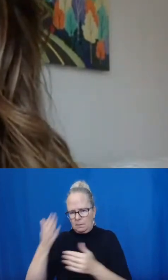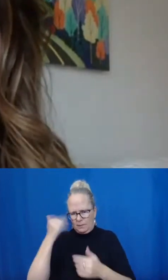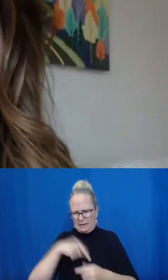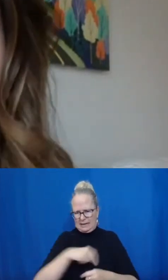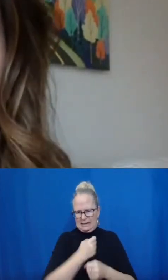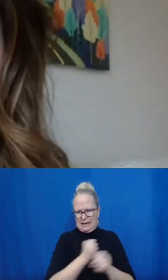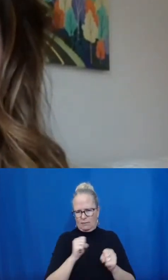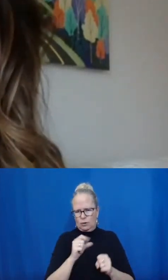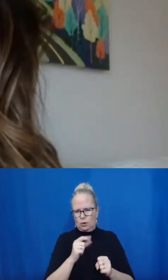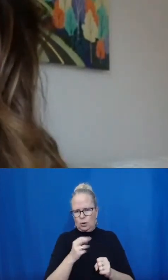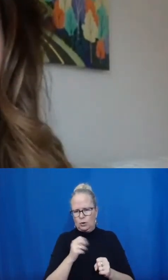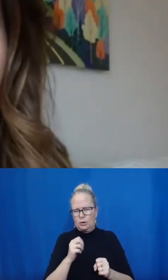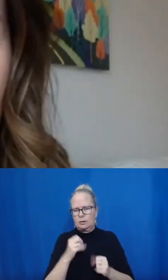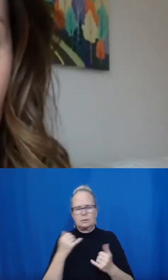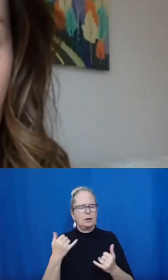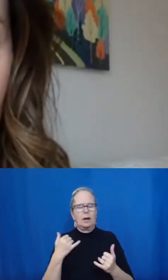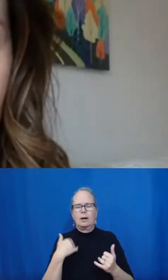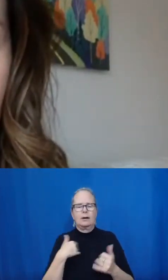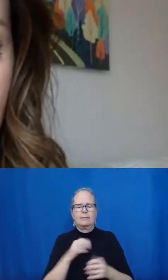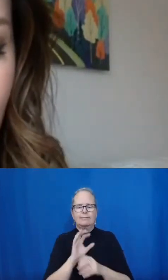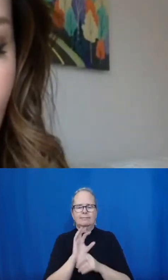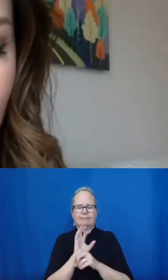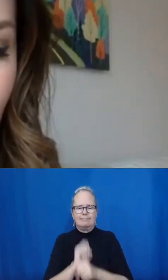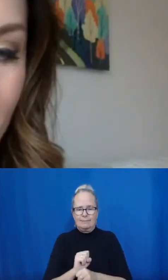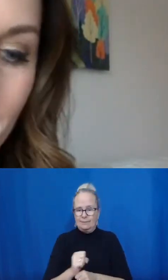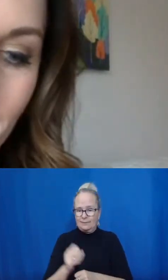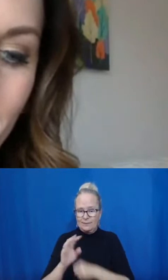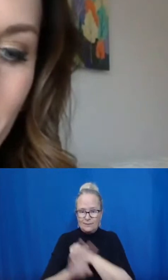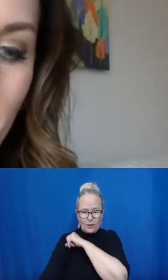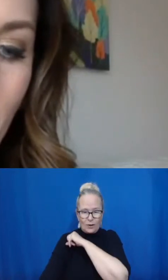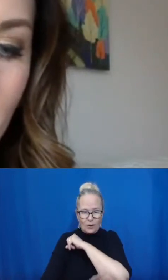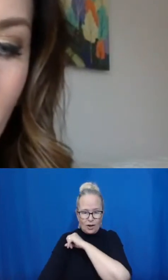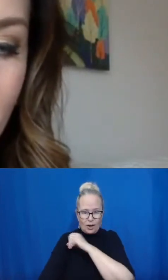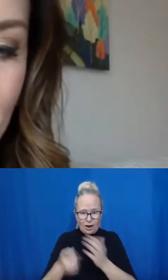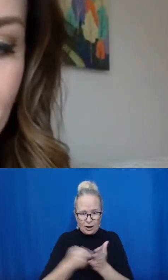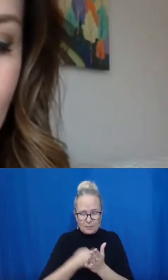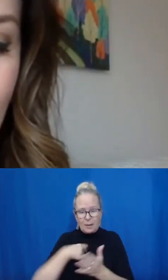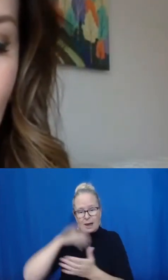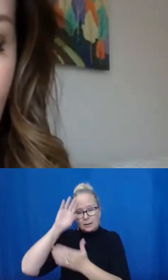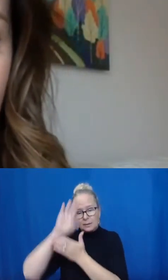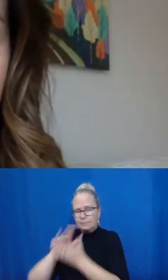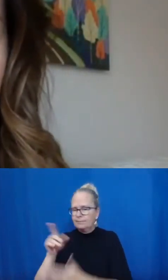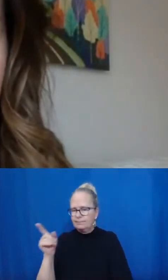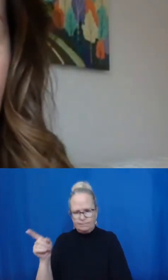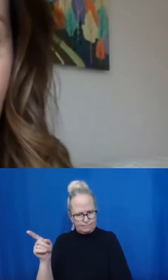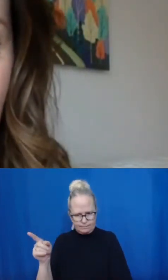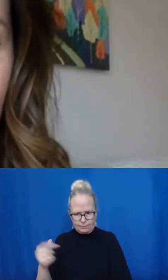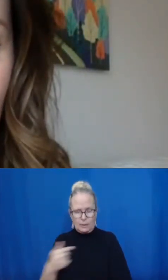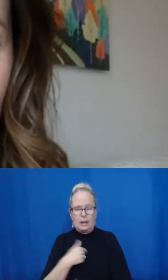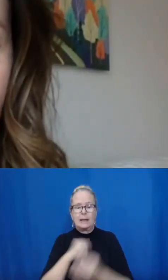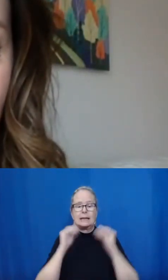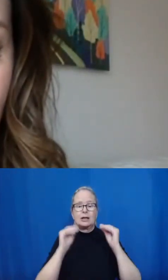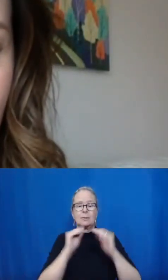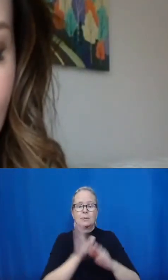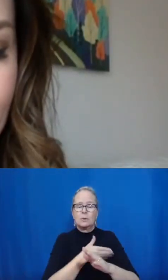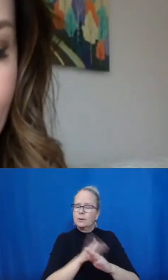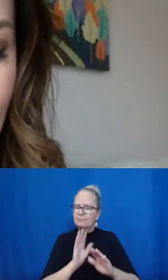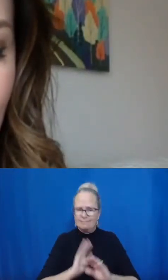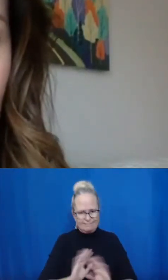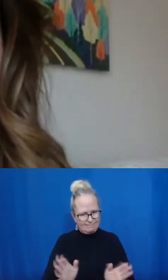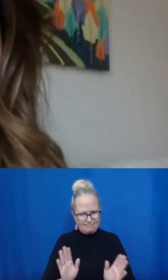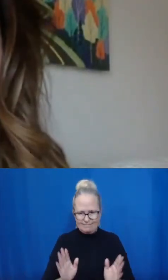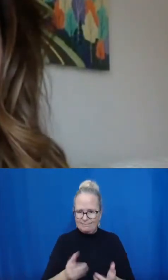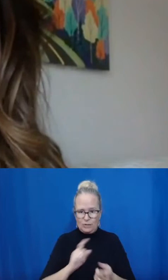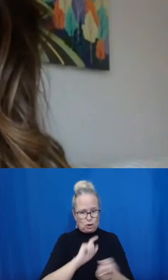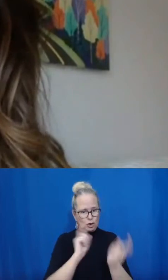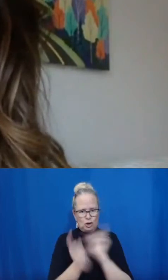back to a safer level that we know we won't be bringing anything home to George. So I guess what I'm here to say is to ask everyone to remember that